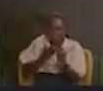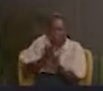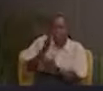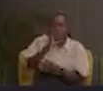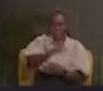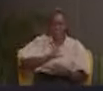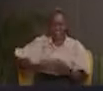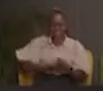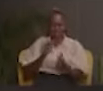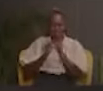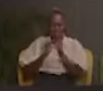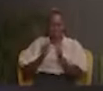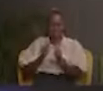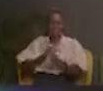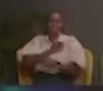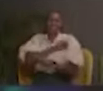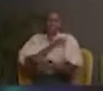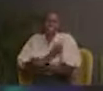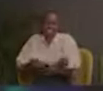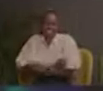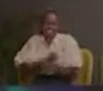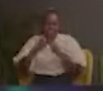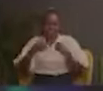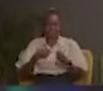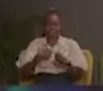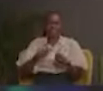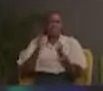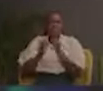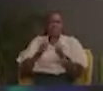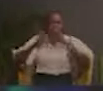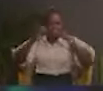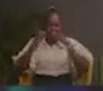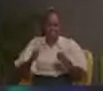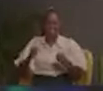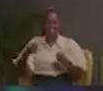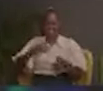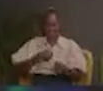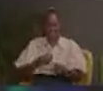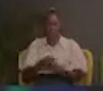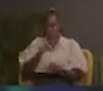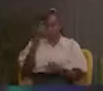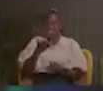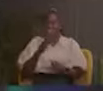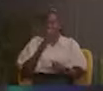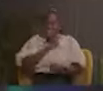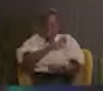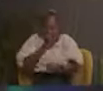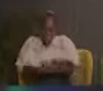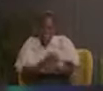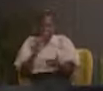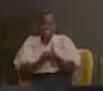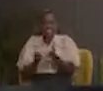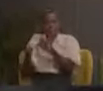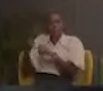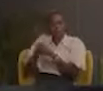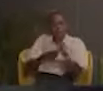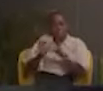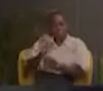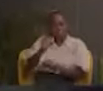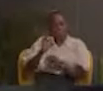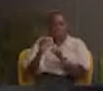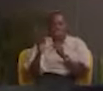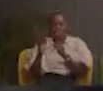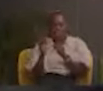energes. There is an energy that comes from the Spirit beyond myself. Are we learning now? The knowledge of